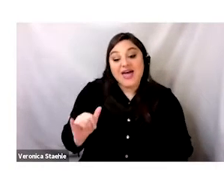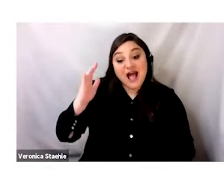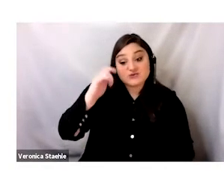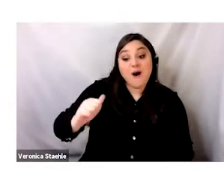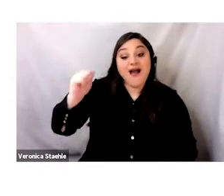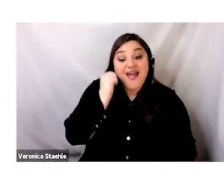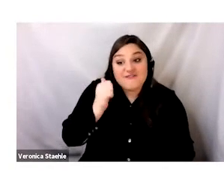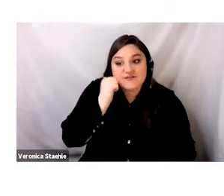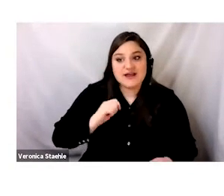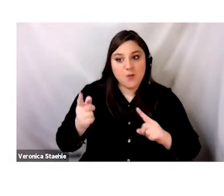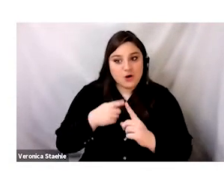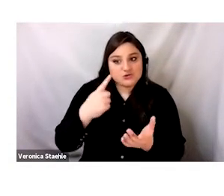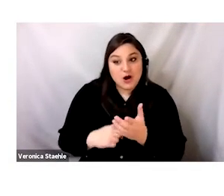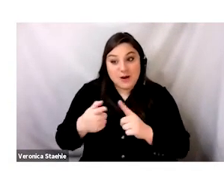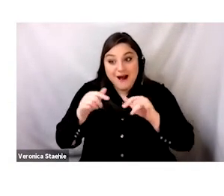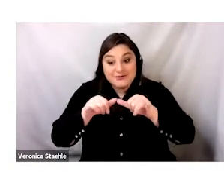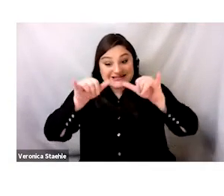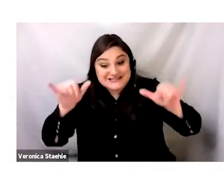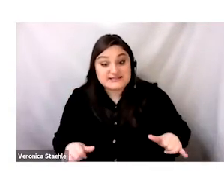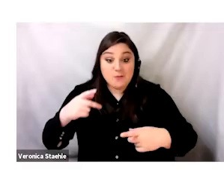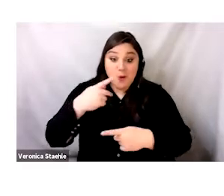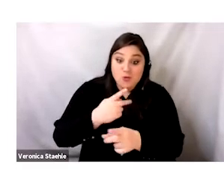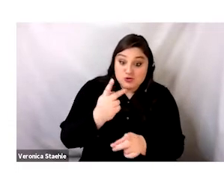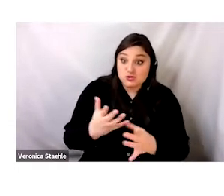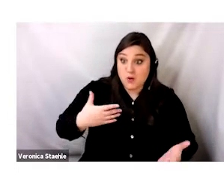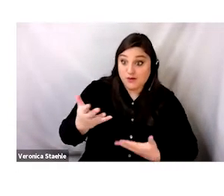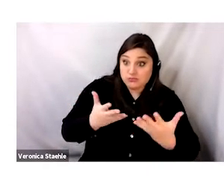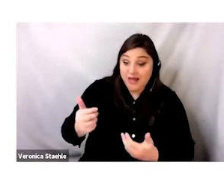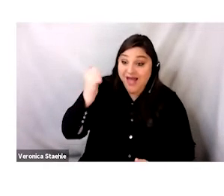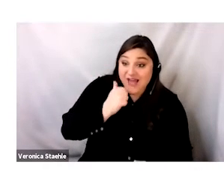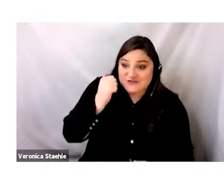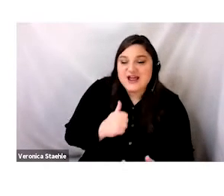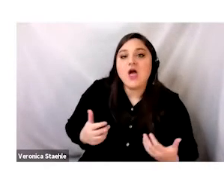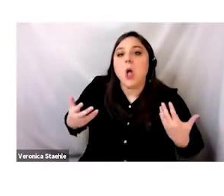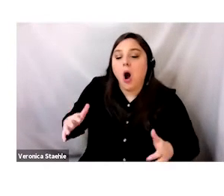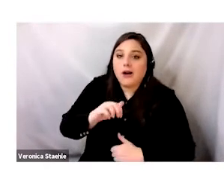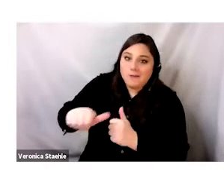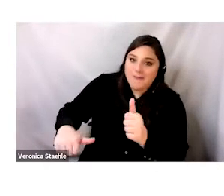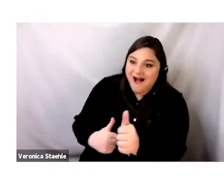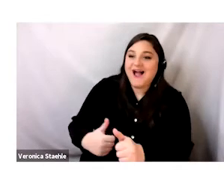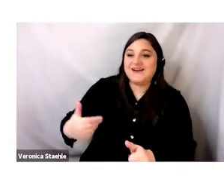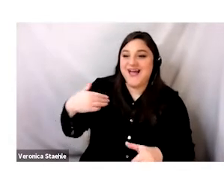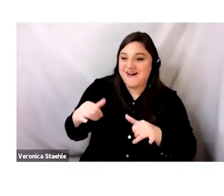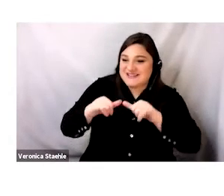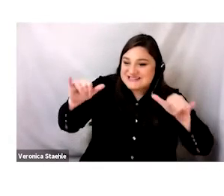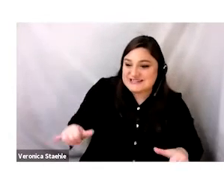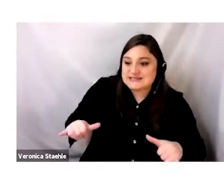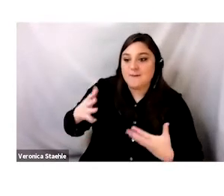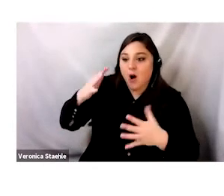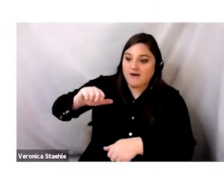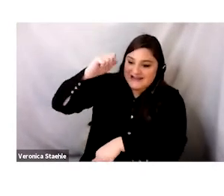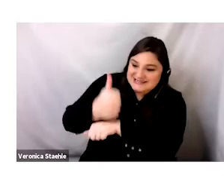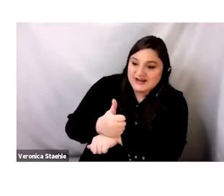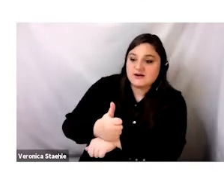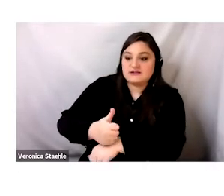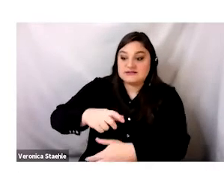there were active designs that led to what we are navigating in our own communities. And in some cases, we actually have